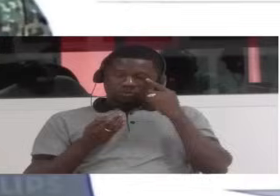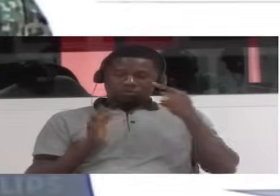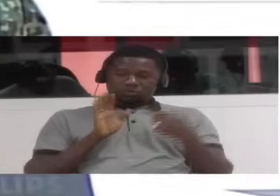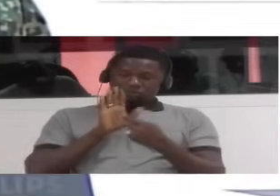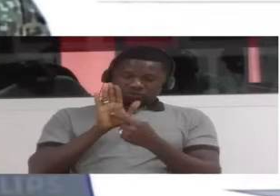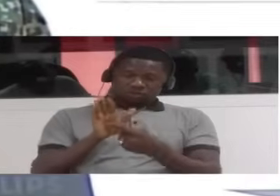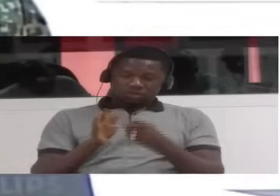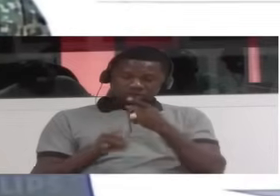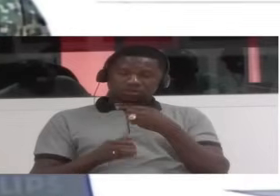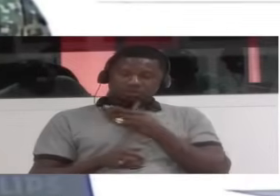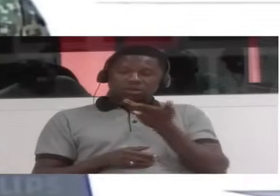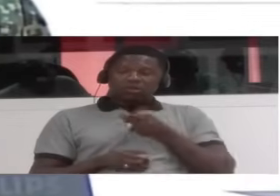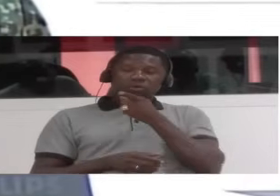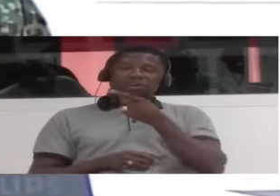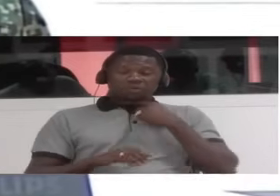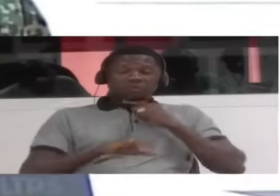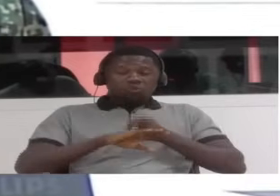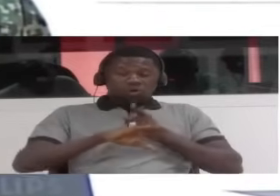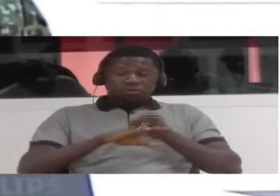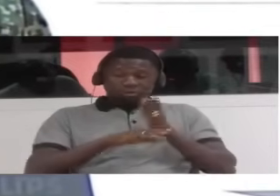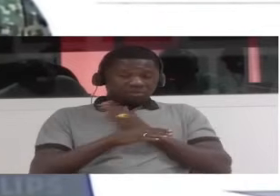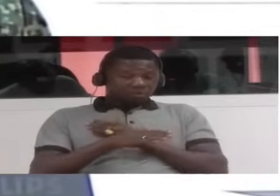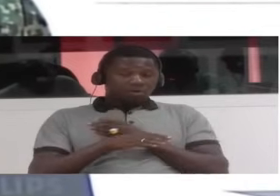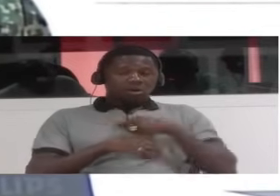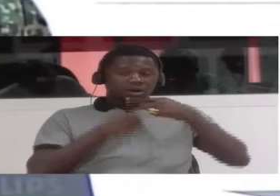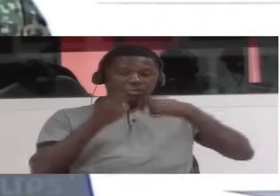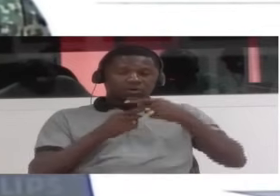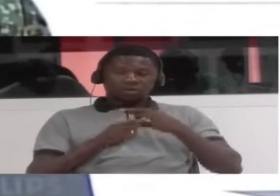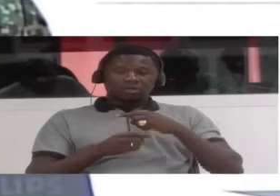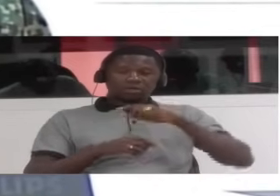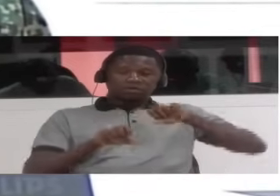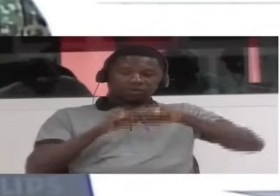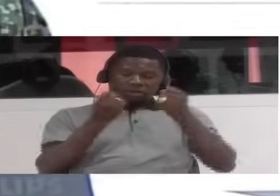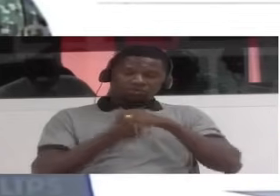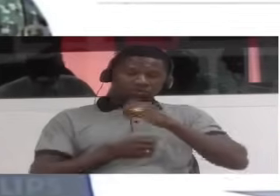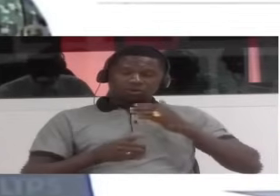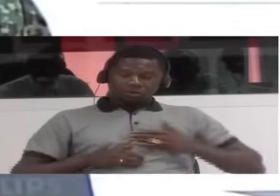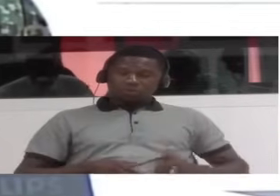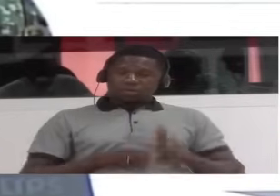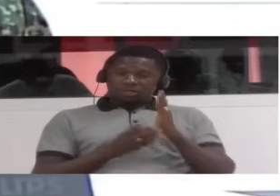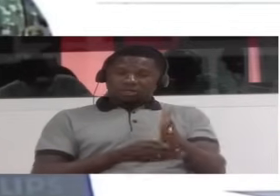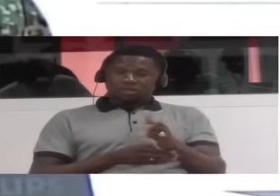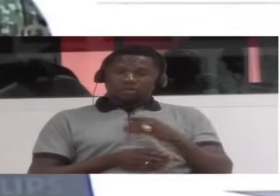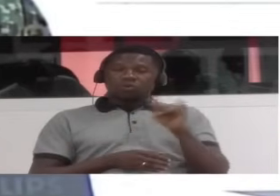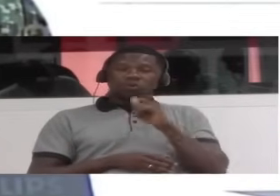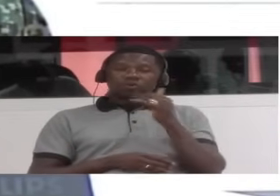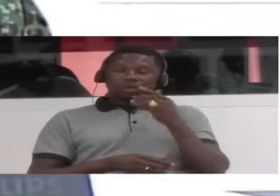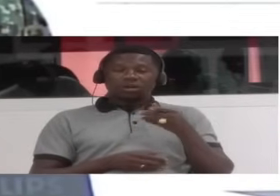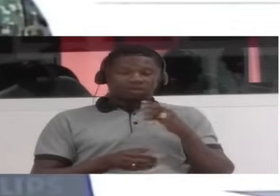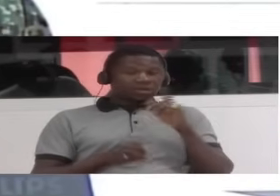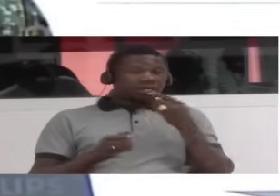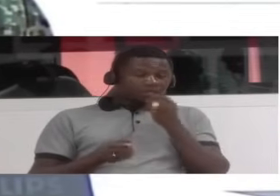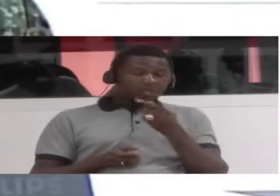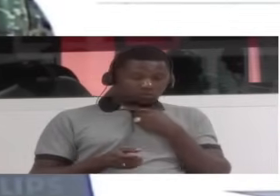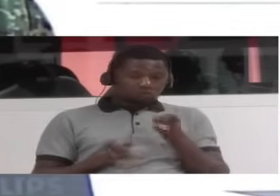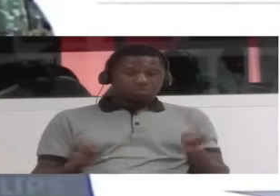indicate also whether you had been warned about the violations of human rights which you were alleged to have been involved